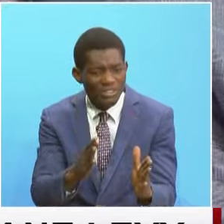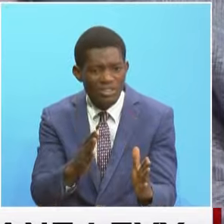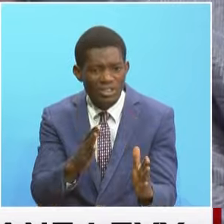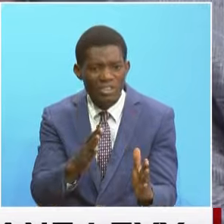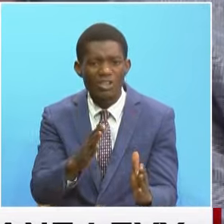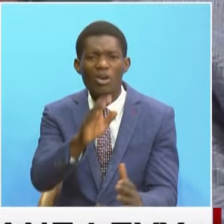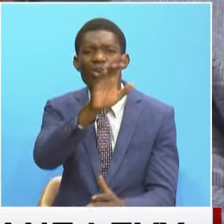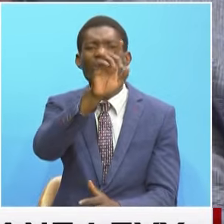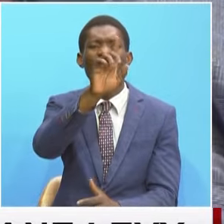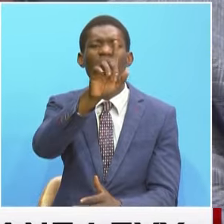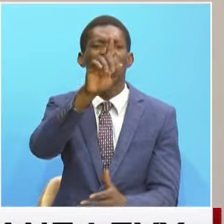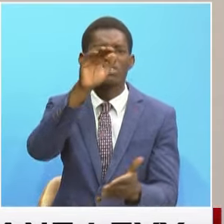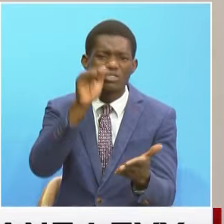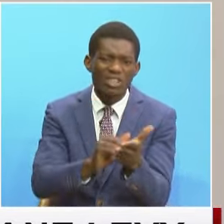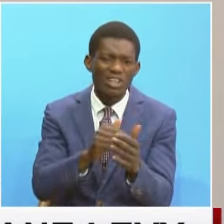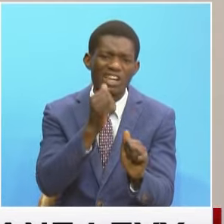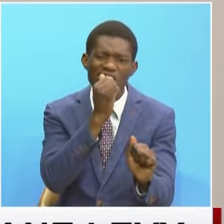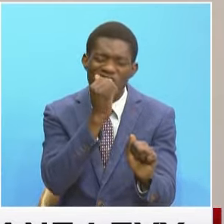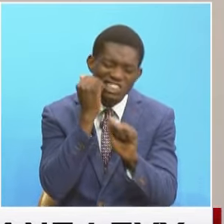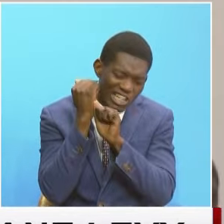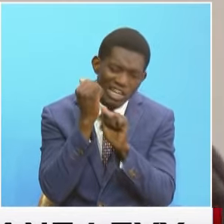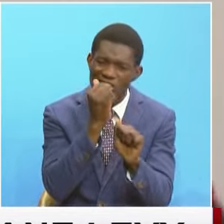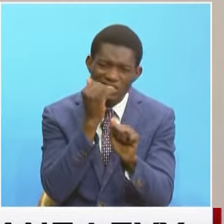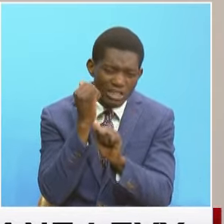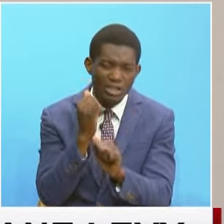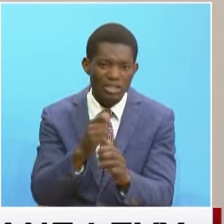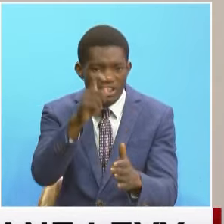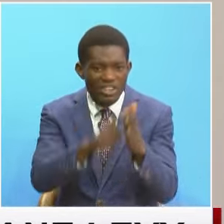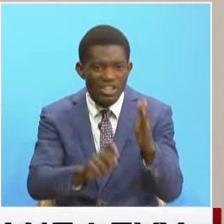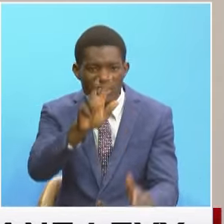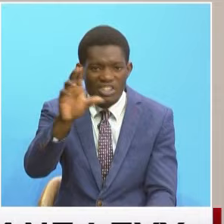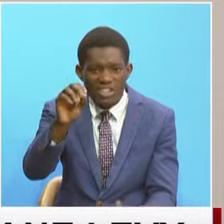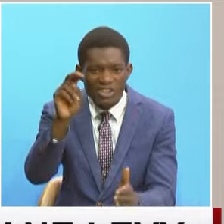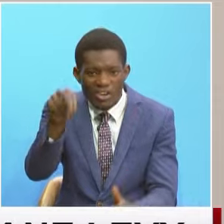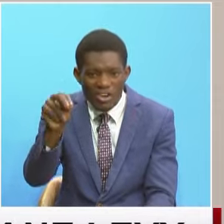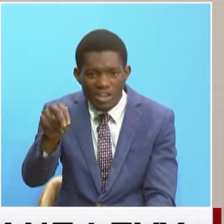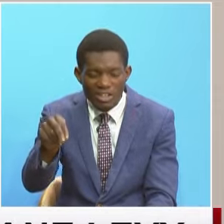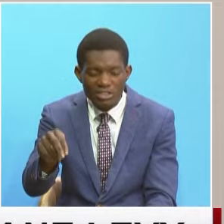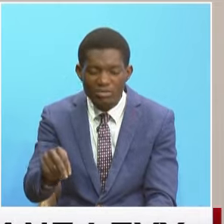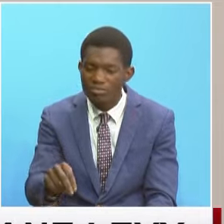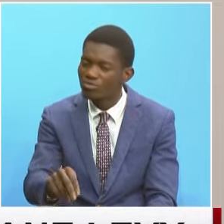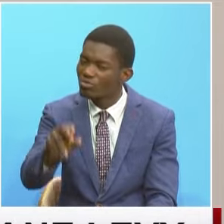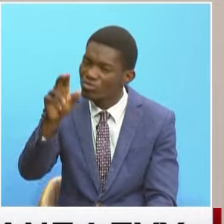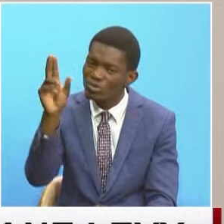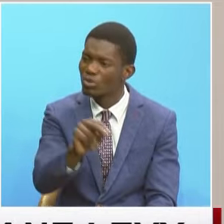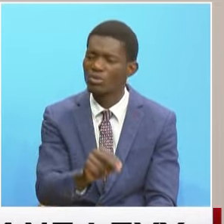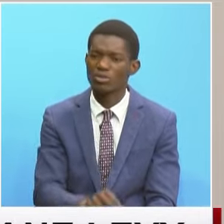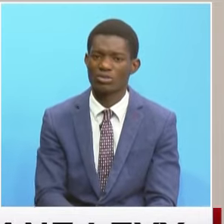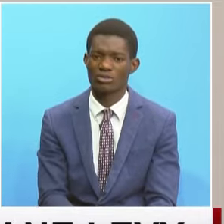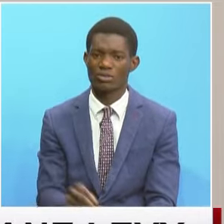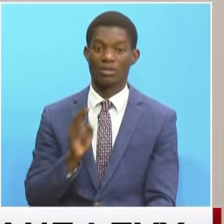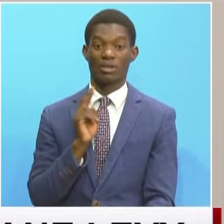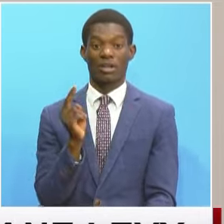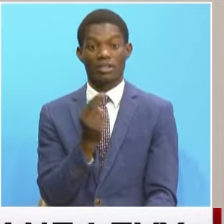kilograms of cane. And for the local authority to be getting a bare minimum from this